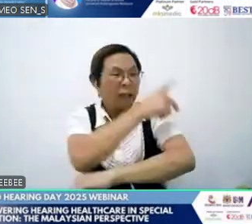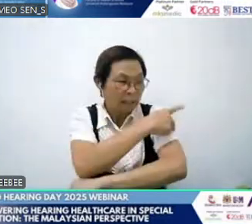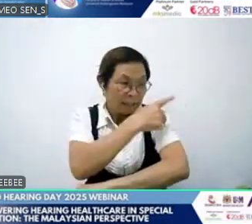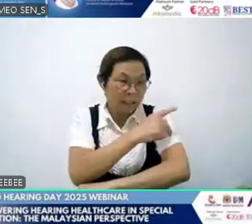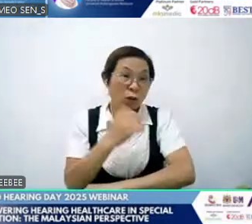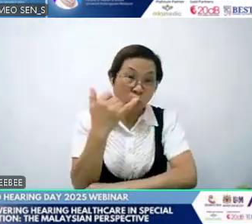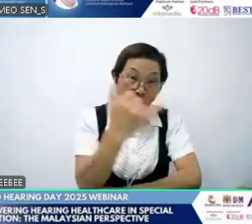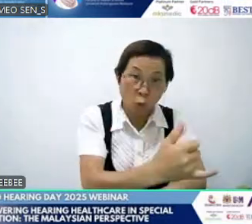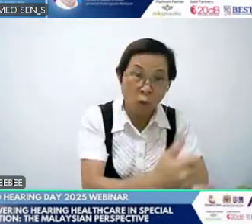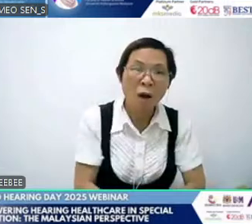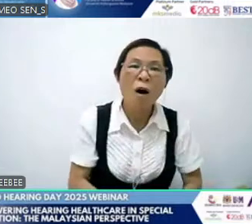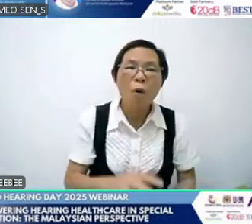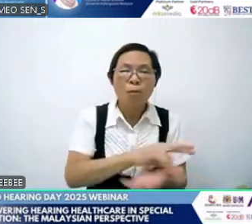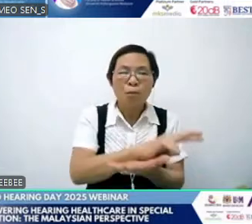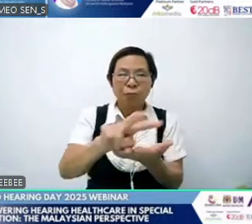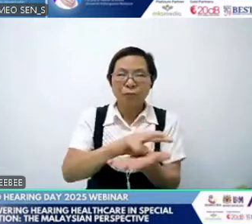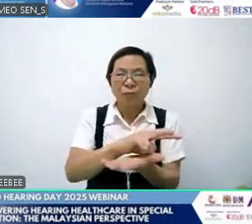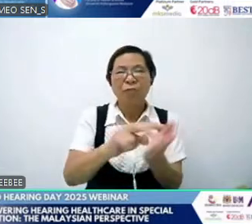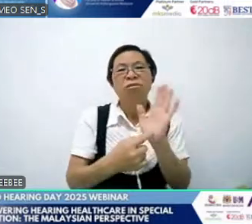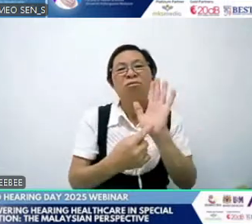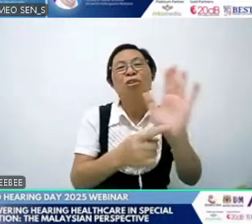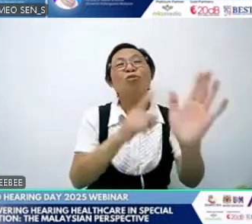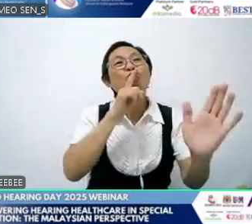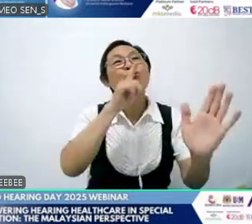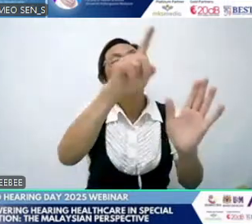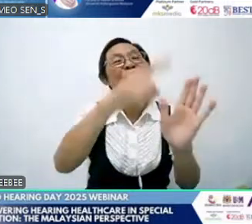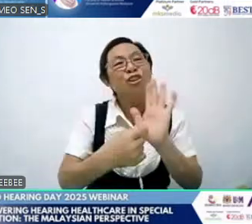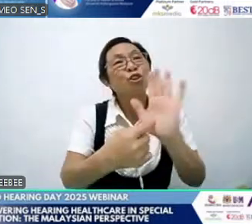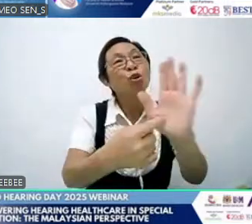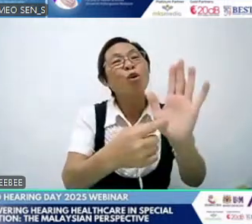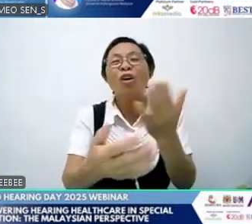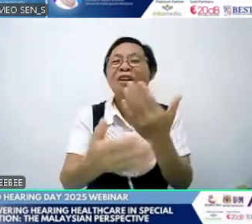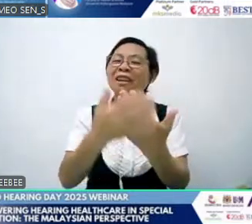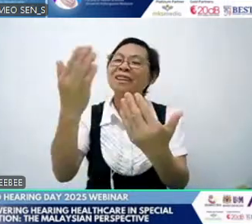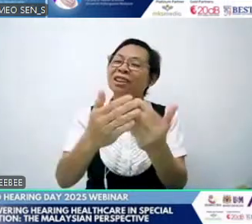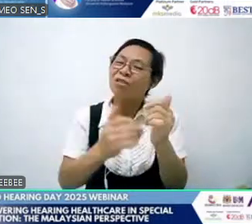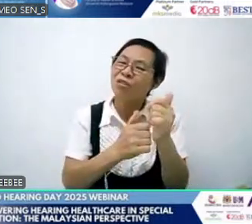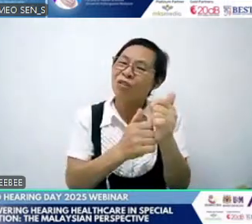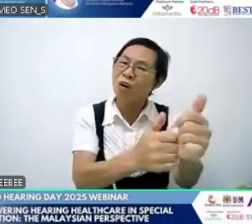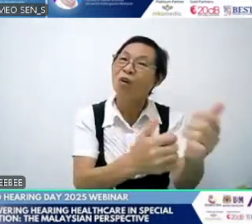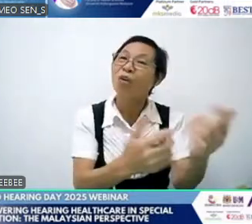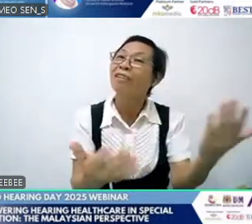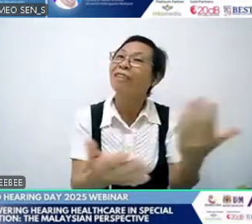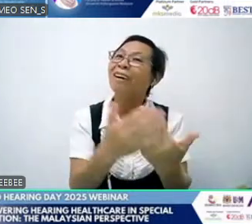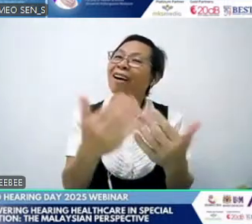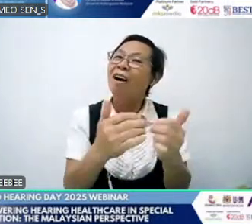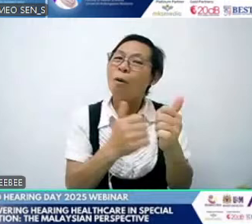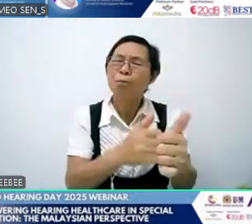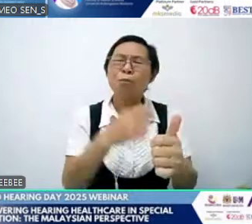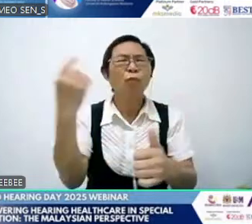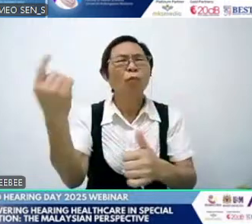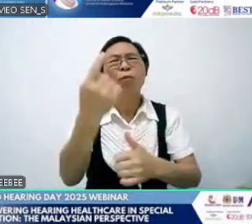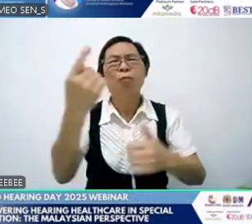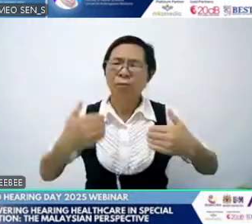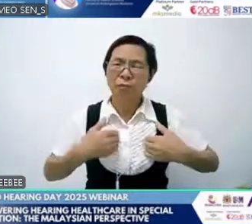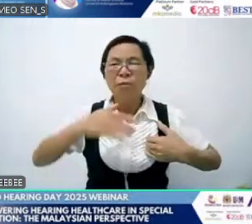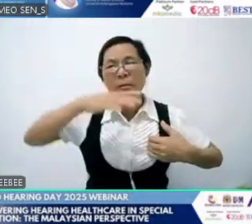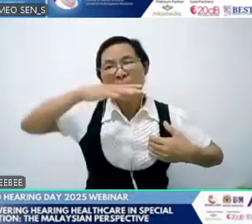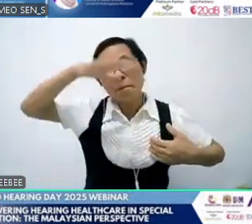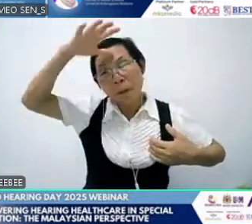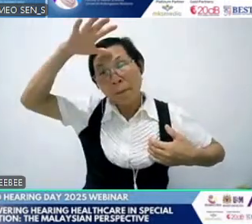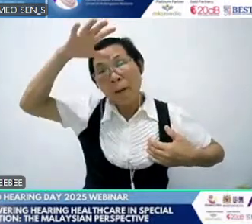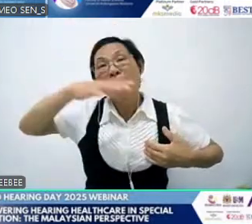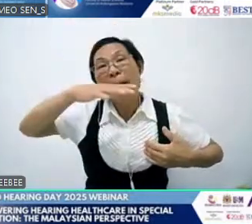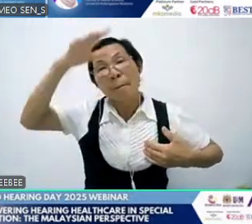use real demonstration, making it easier to follow the written instruction. They are always available so parents can revisit